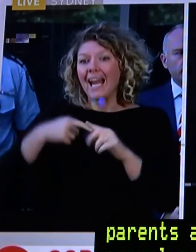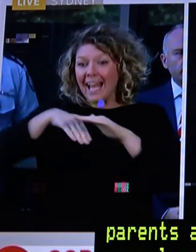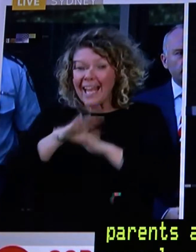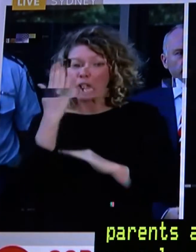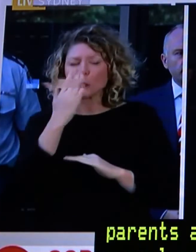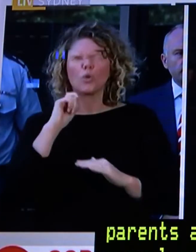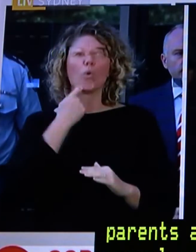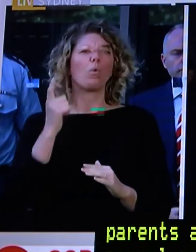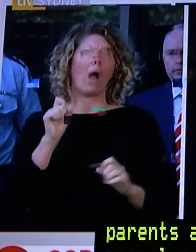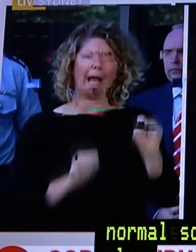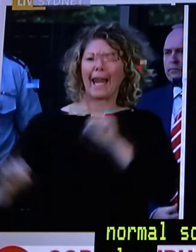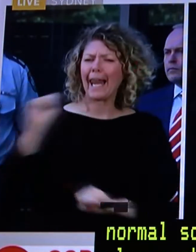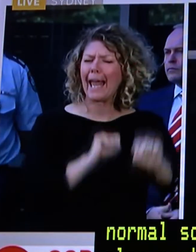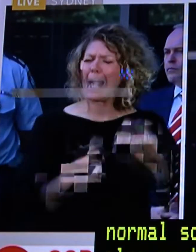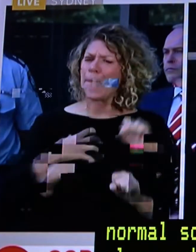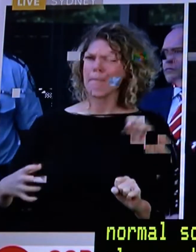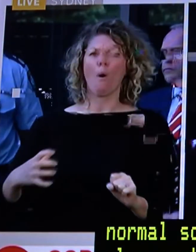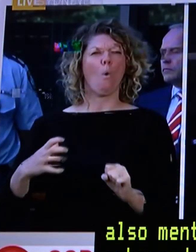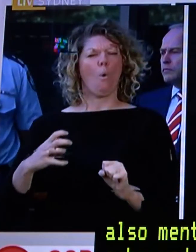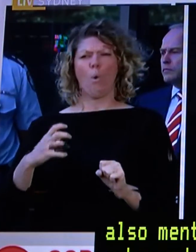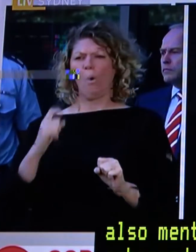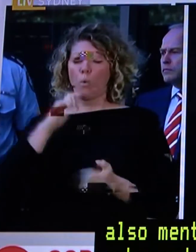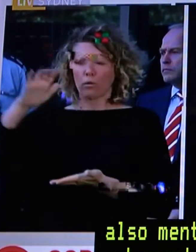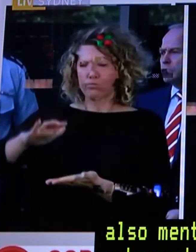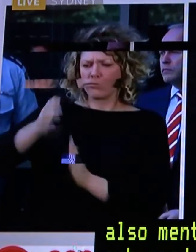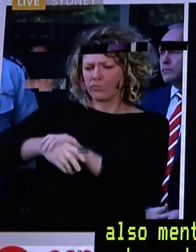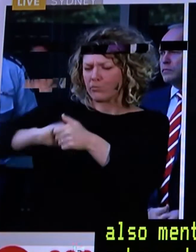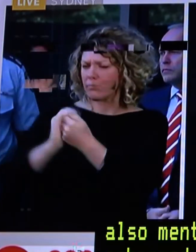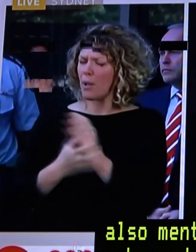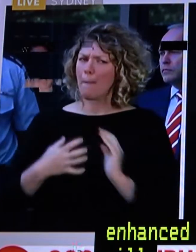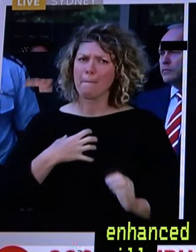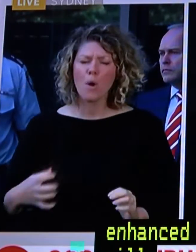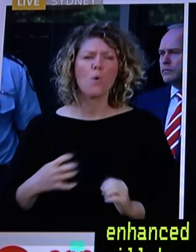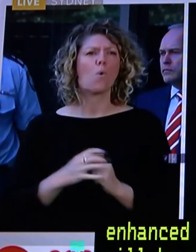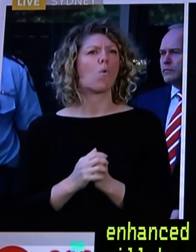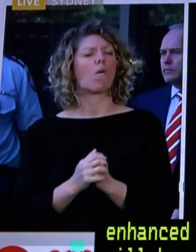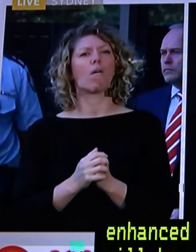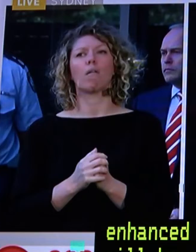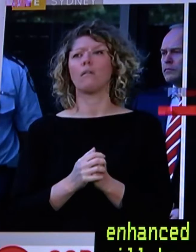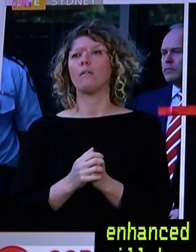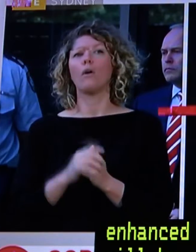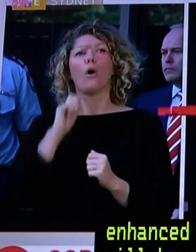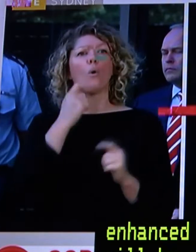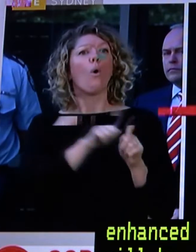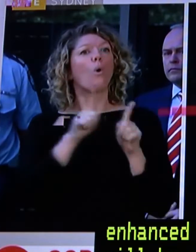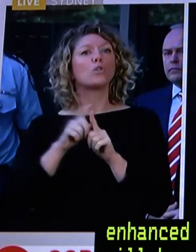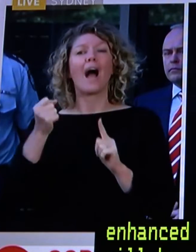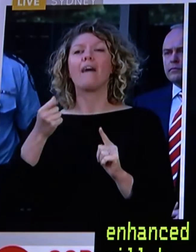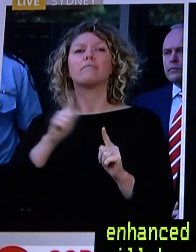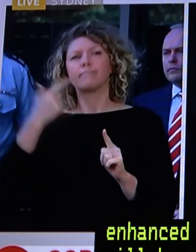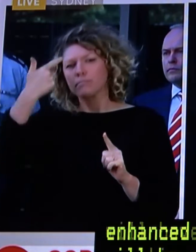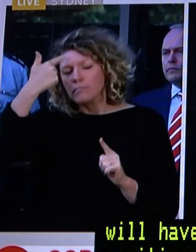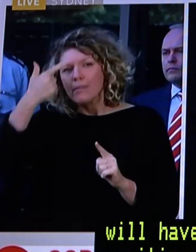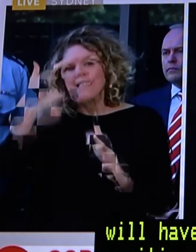schools. We will have extra cleaning, extra sanitizer, extra health provisions including forehead